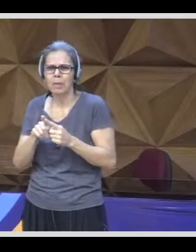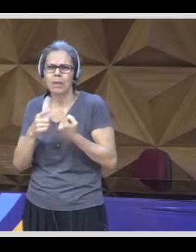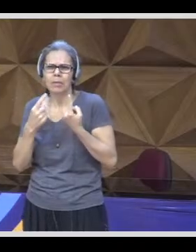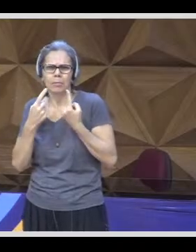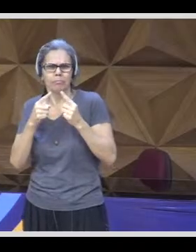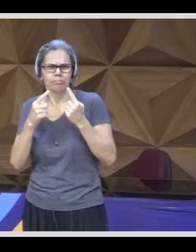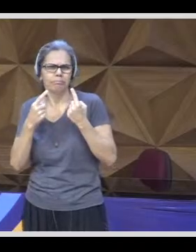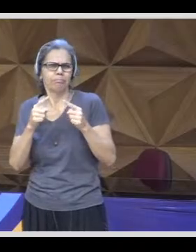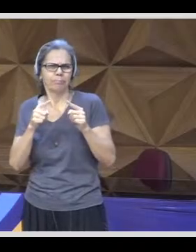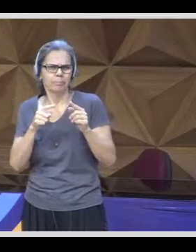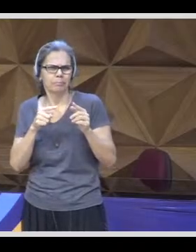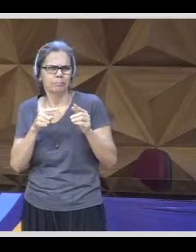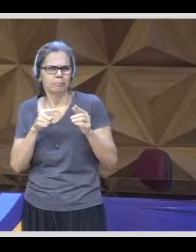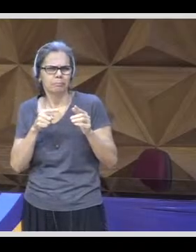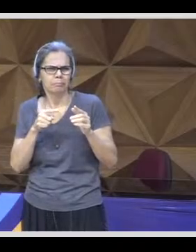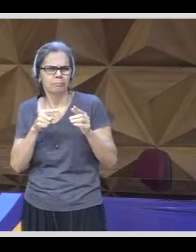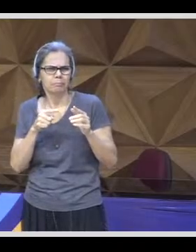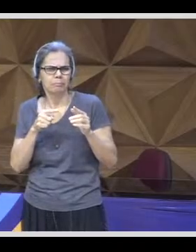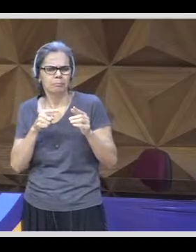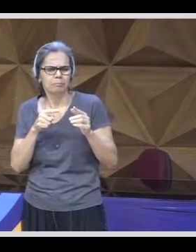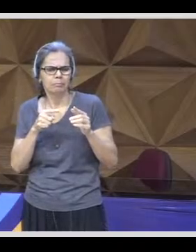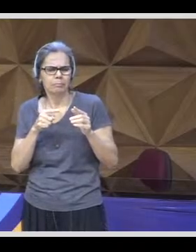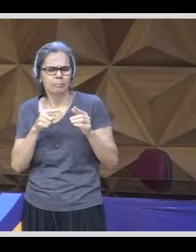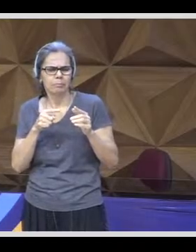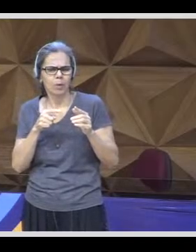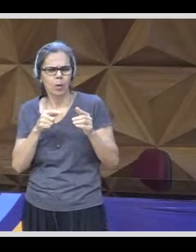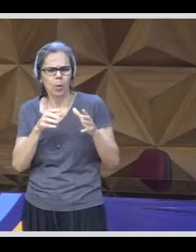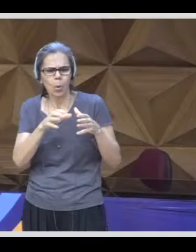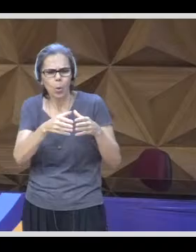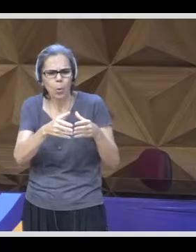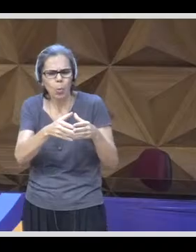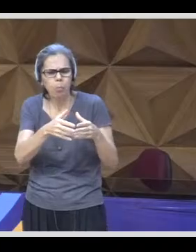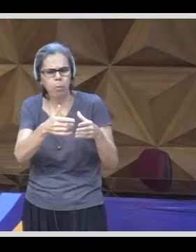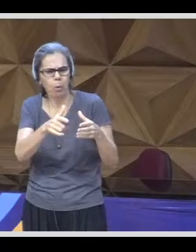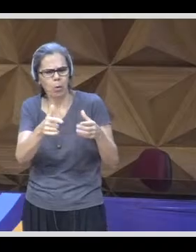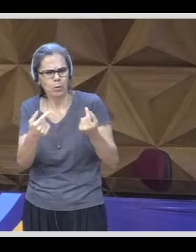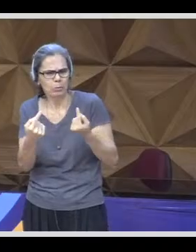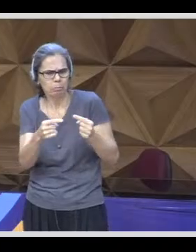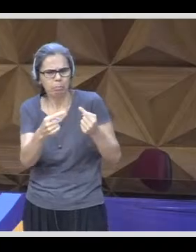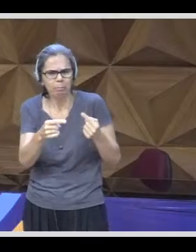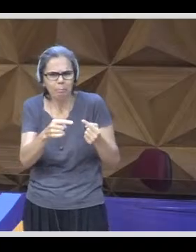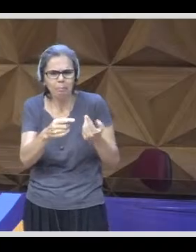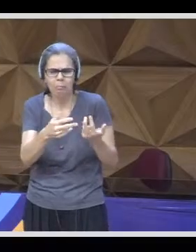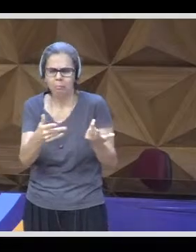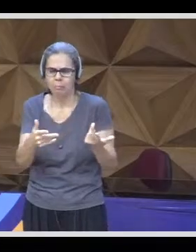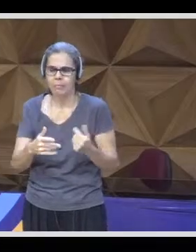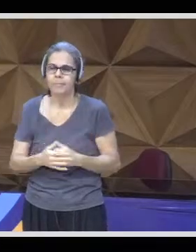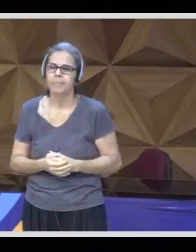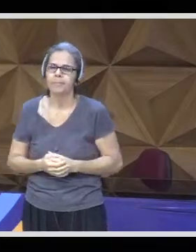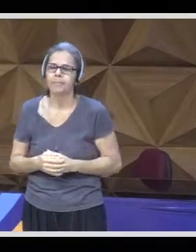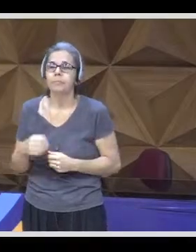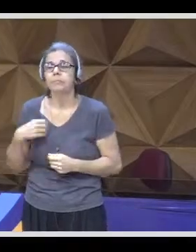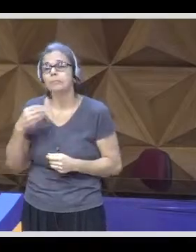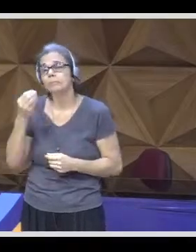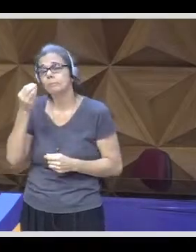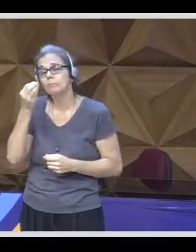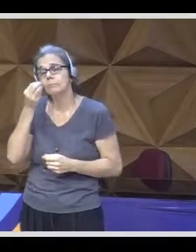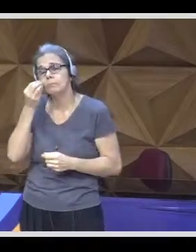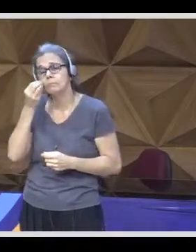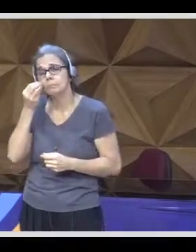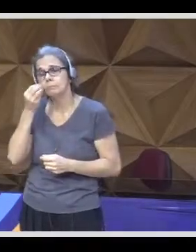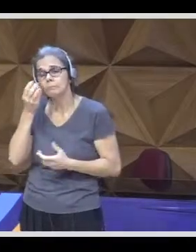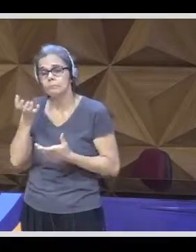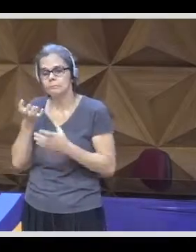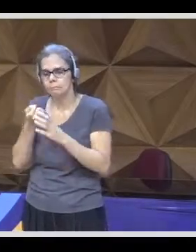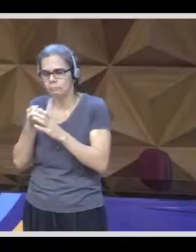summary, I try to talk a little bit about our effort to characterize and model user behavior, to try